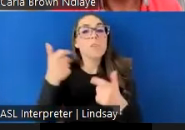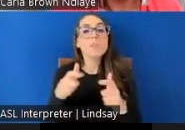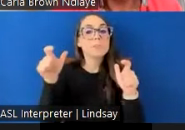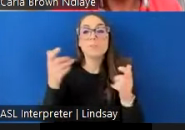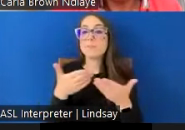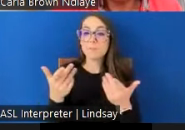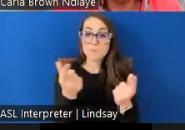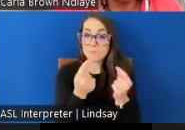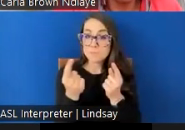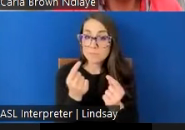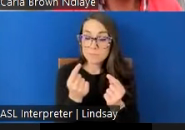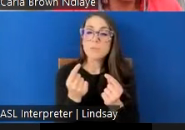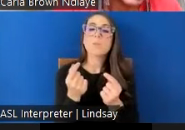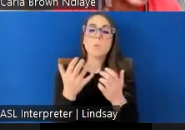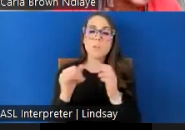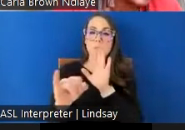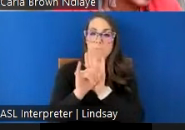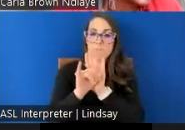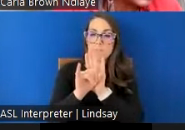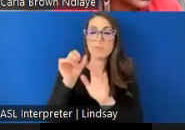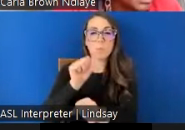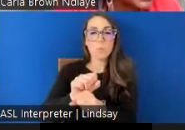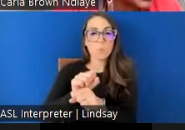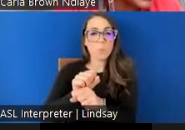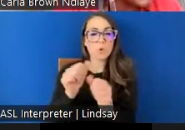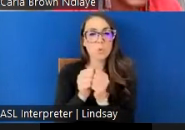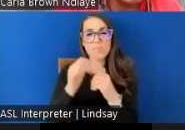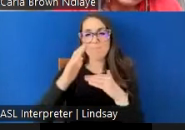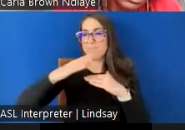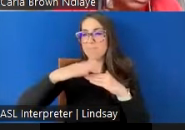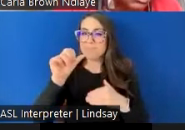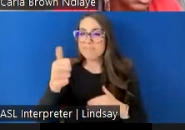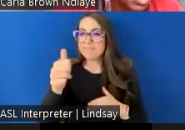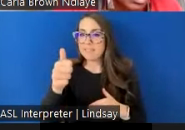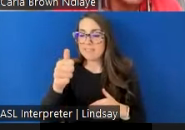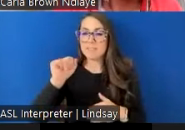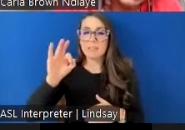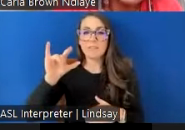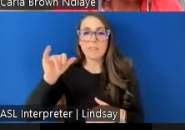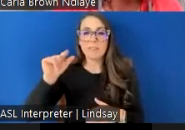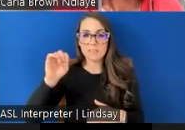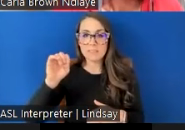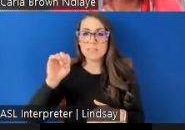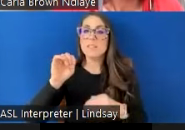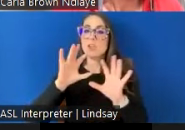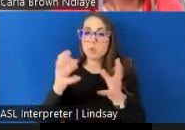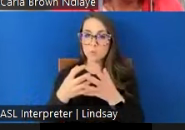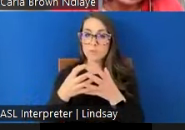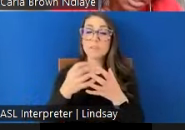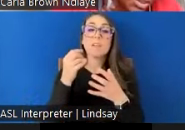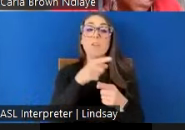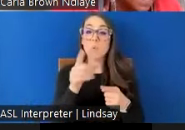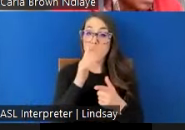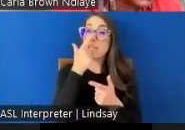interested in doing is identifying and working with at least 10 affiliate groups who would be interested in helping us to do